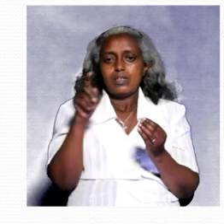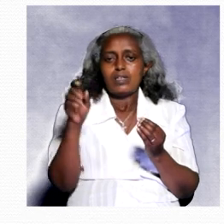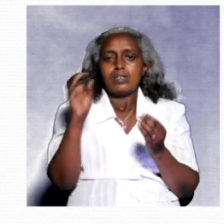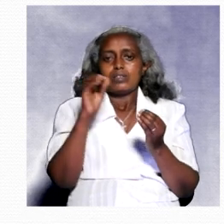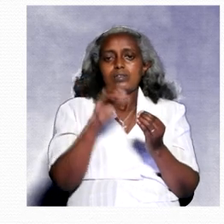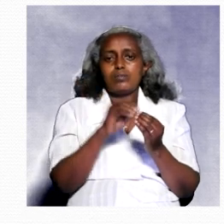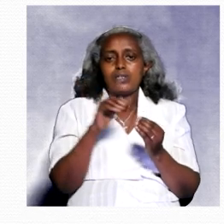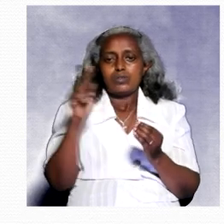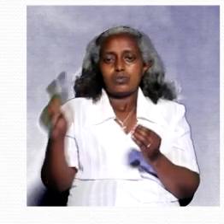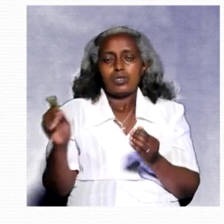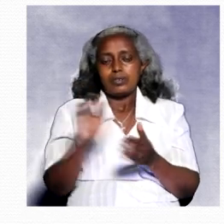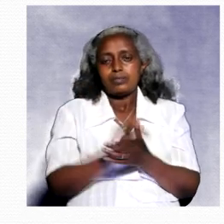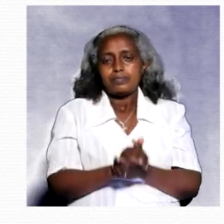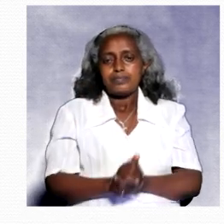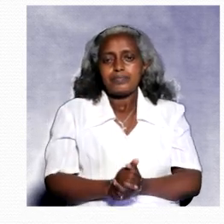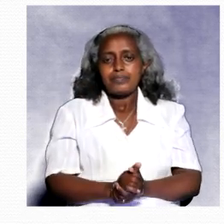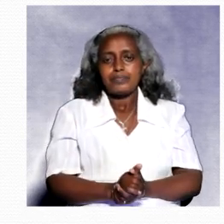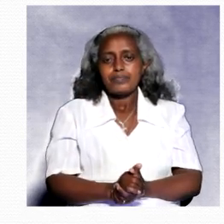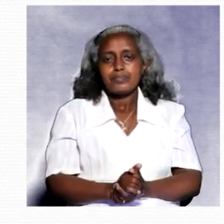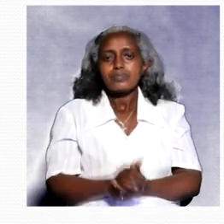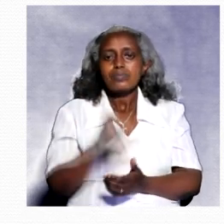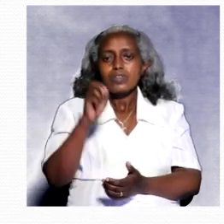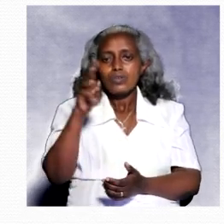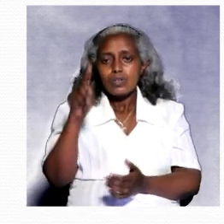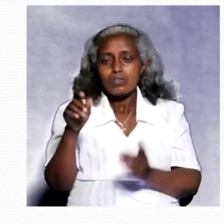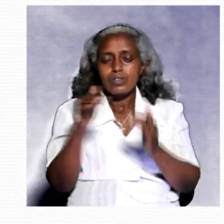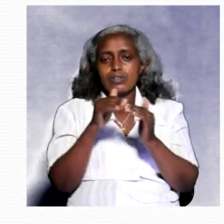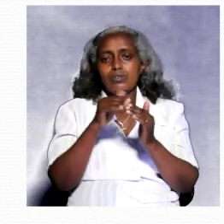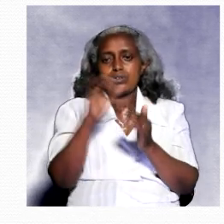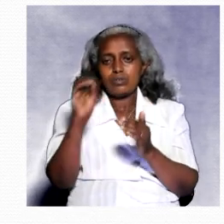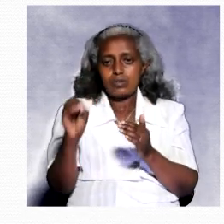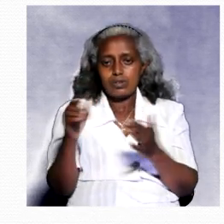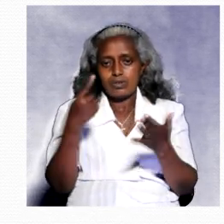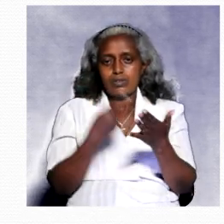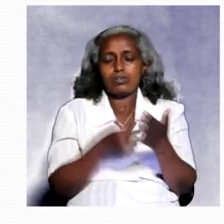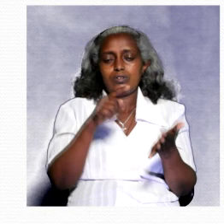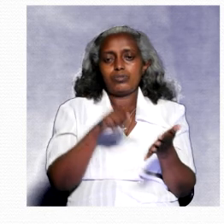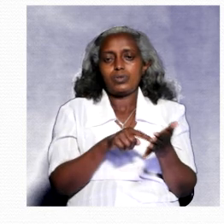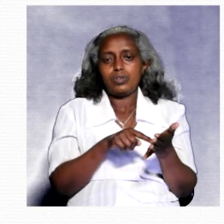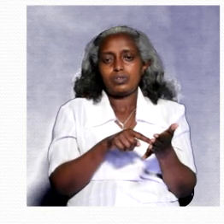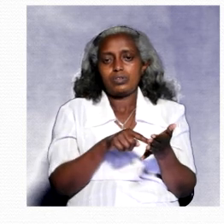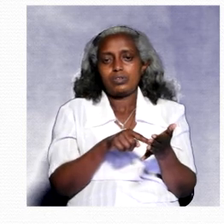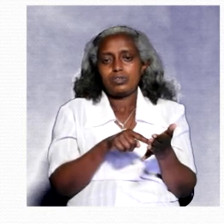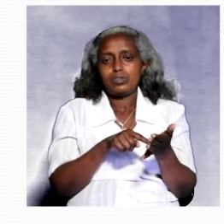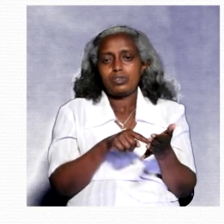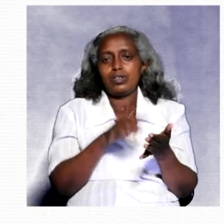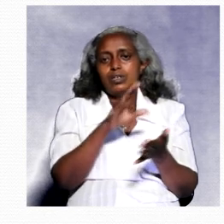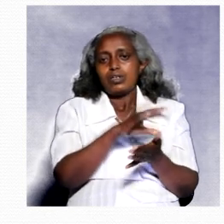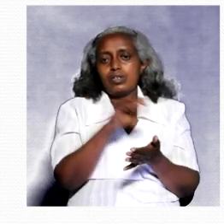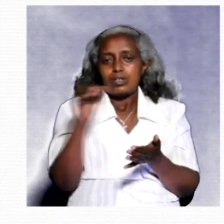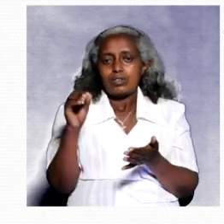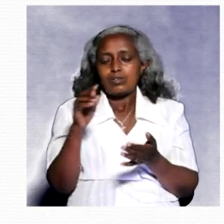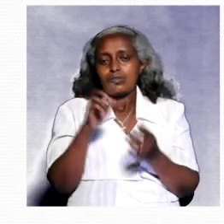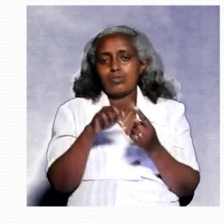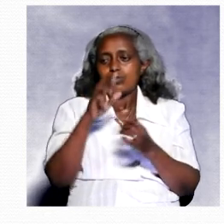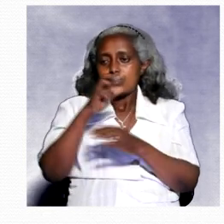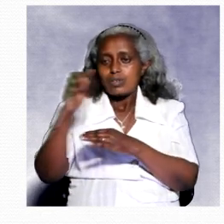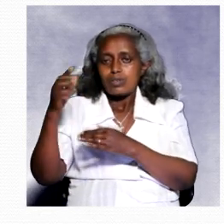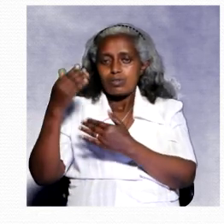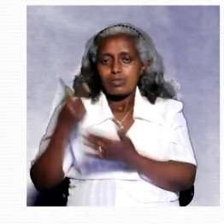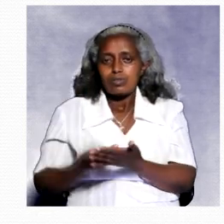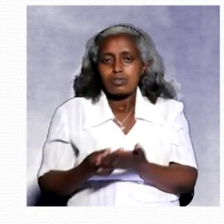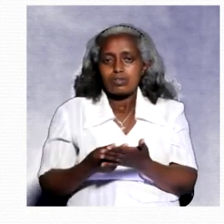X plus 1. 12x is 0 at this point. And to the right of